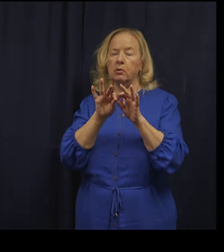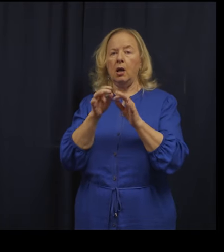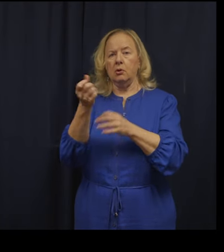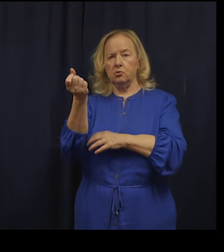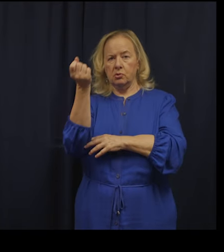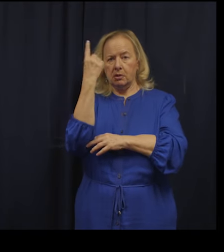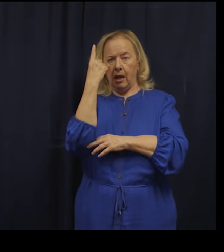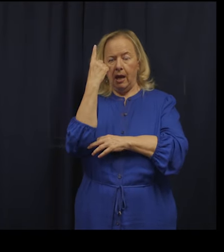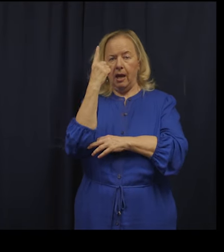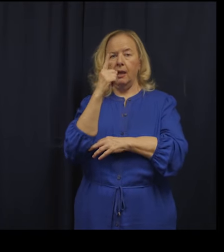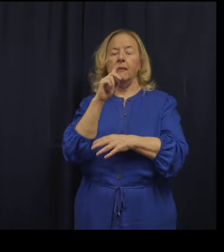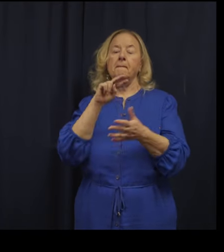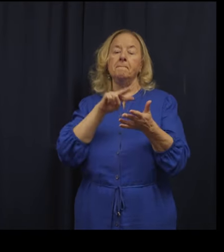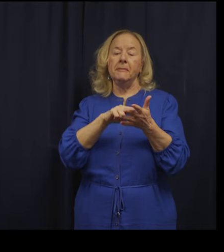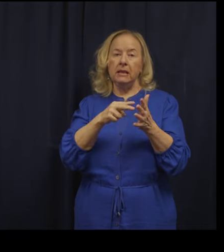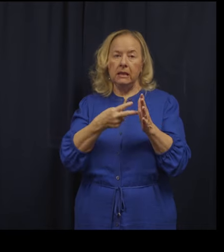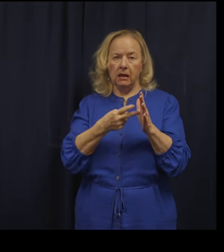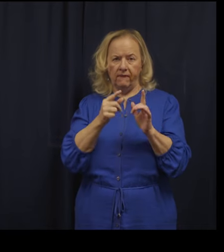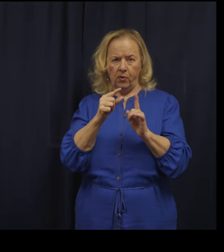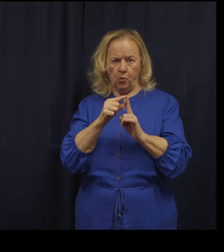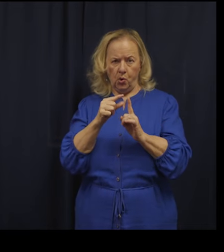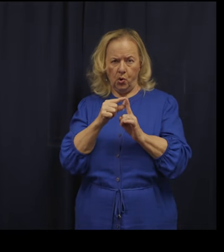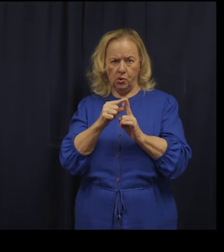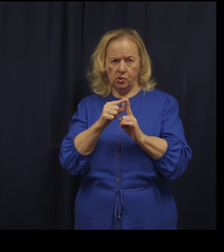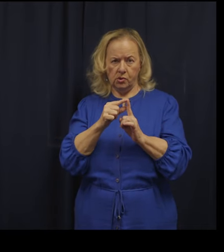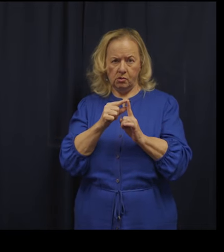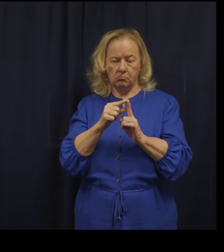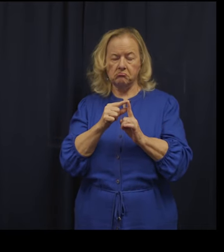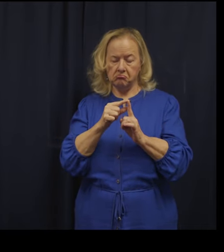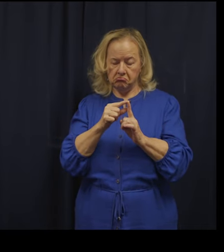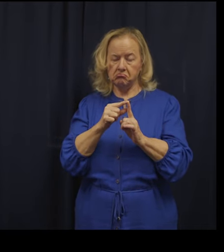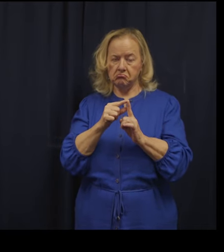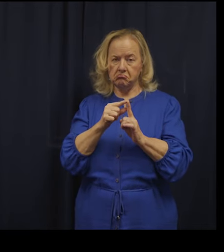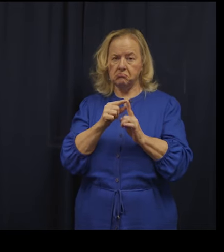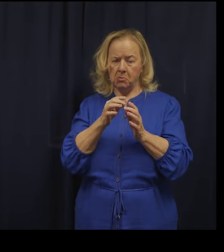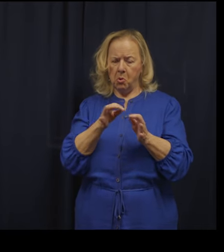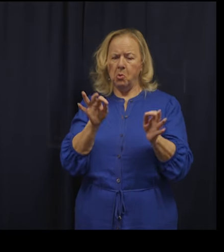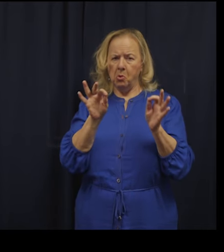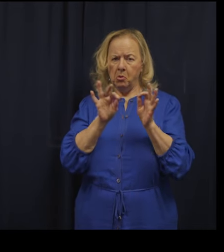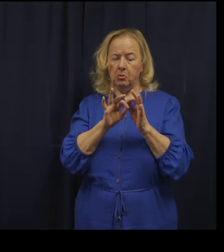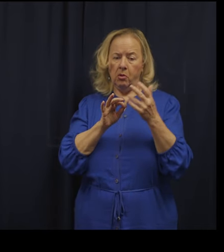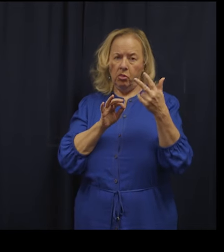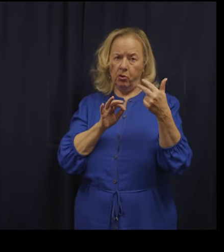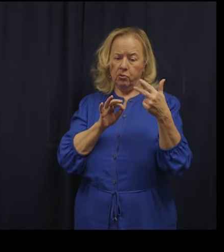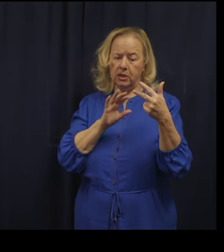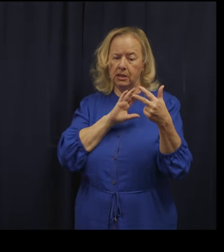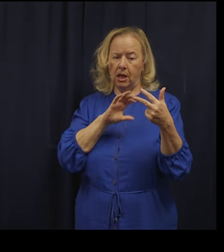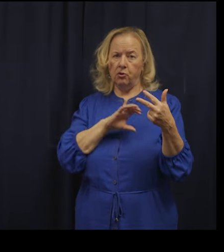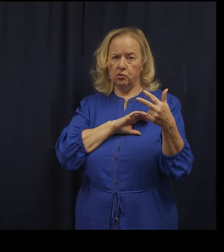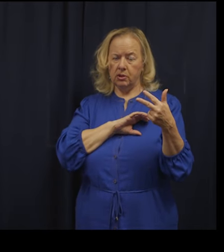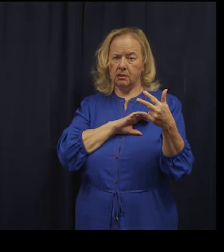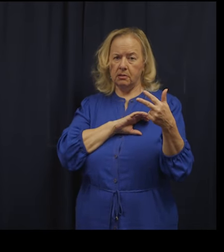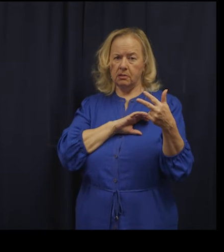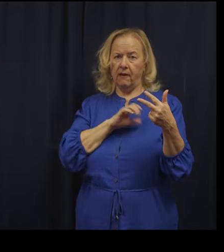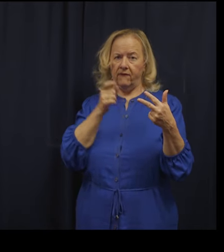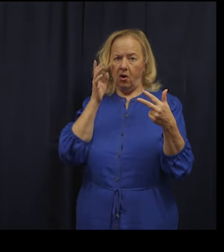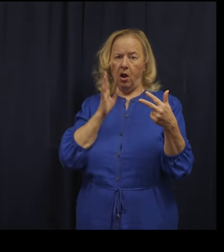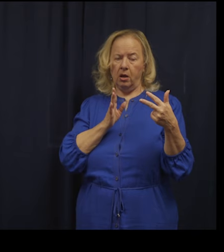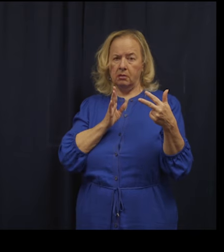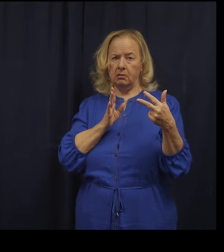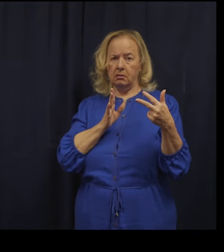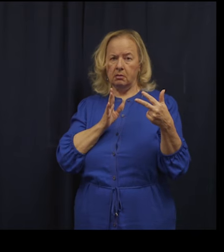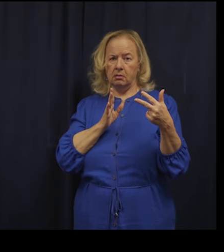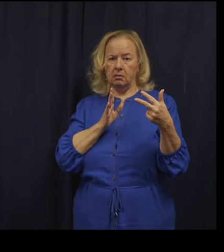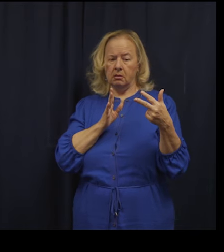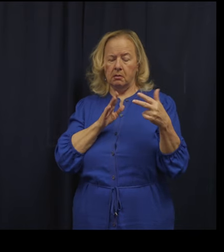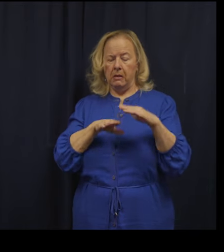we understand the actual meaning of each of the words that make up these 13 characteristics of God,